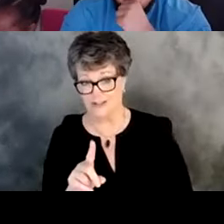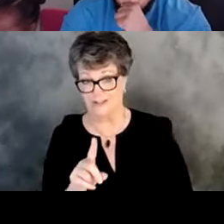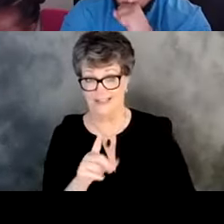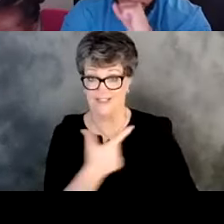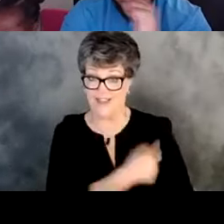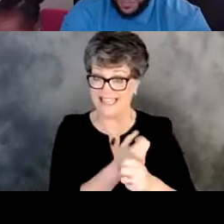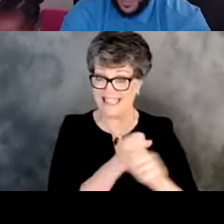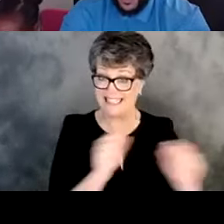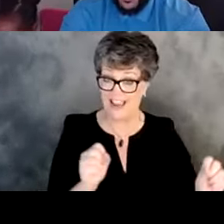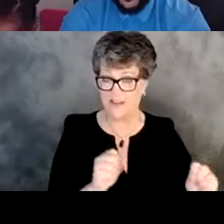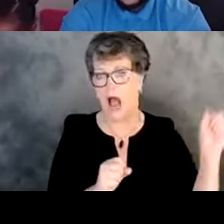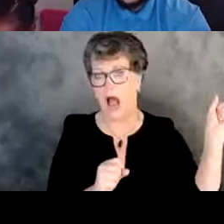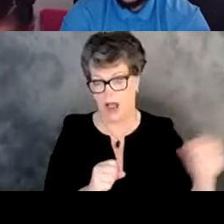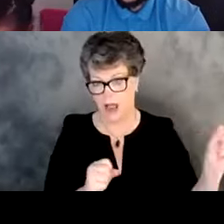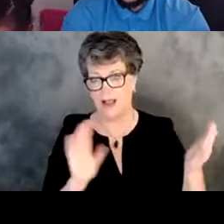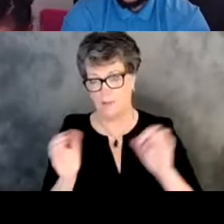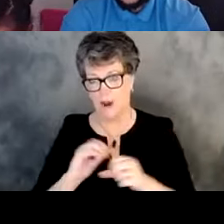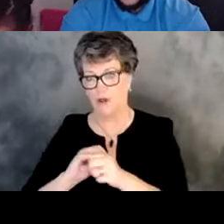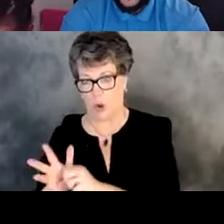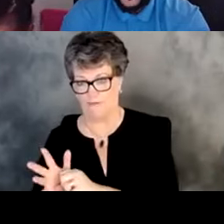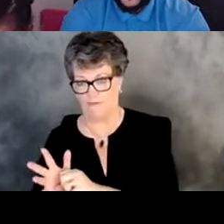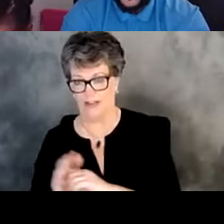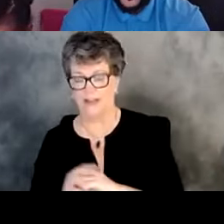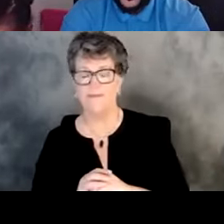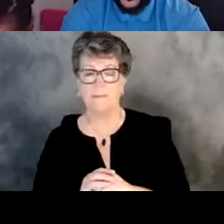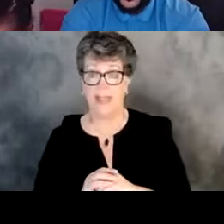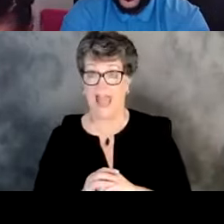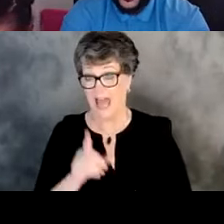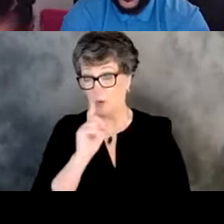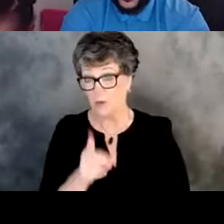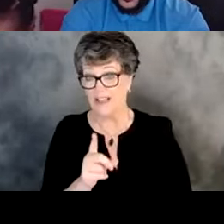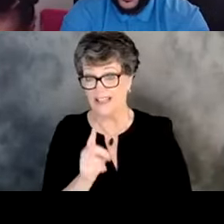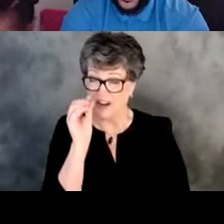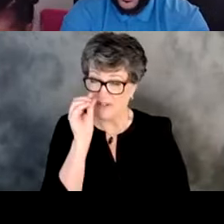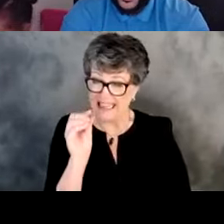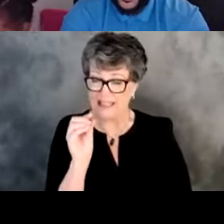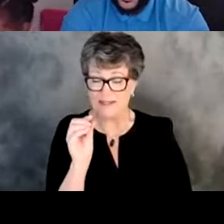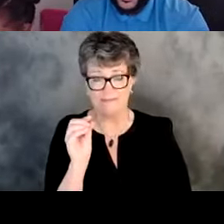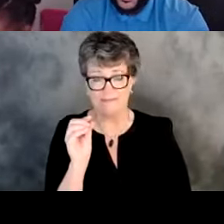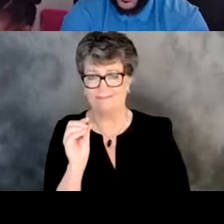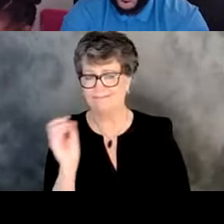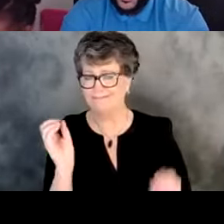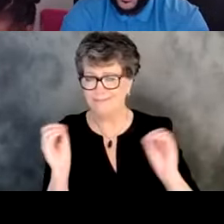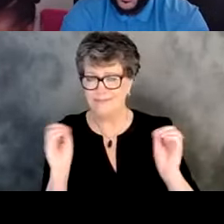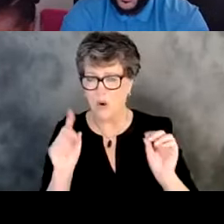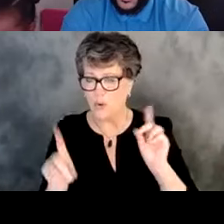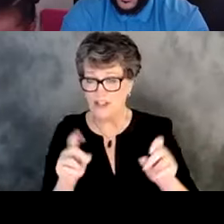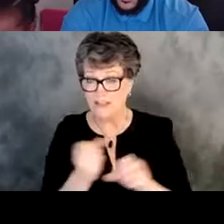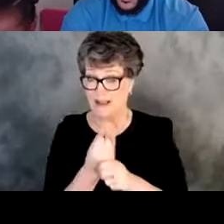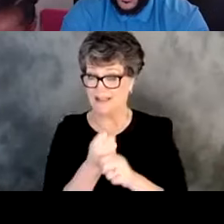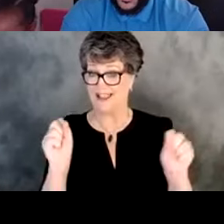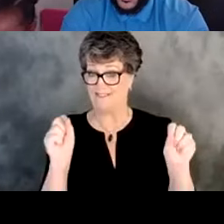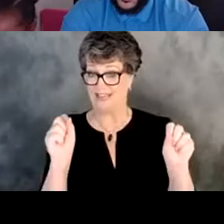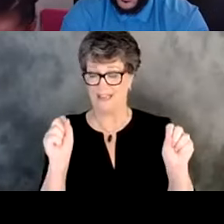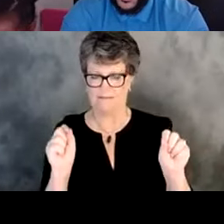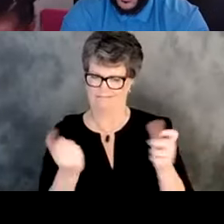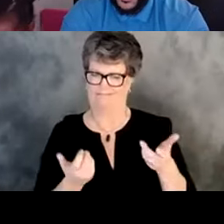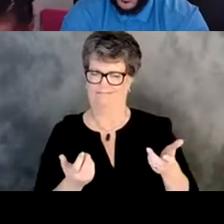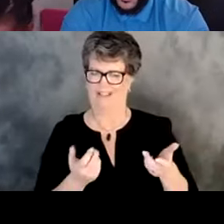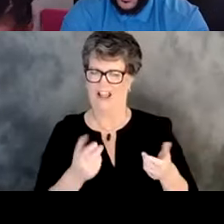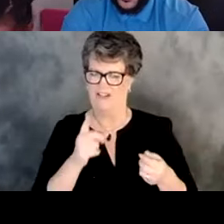when you're comparing it to COVID. And there's also really very little question about safety in general. We've really had very